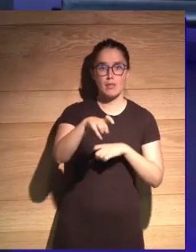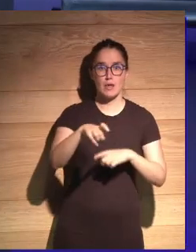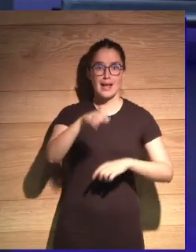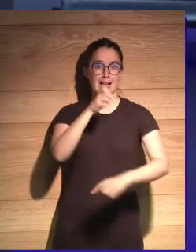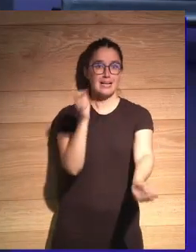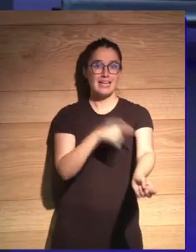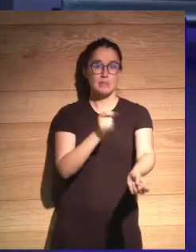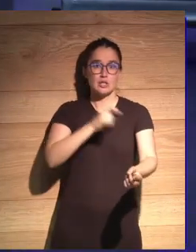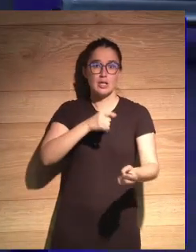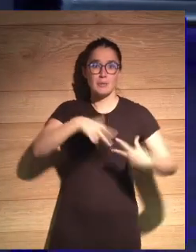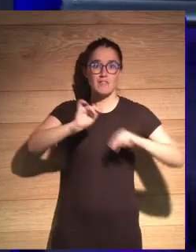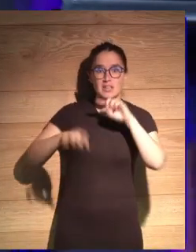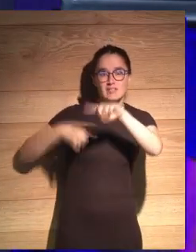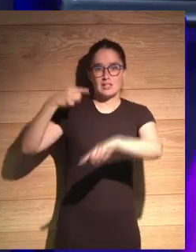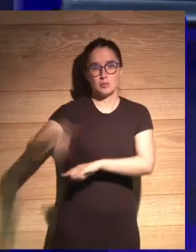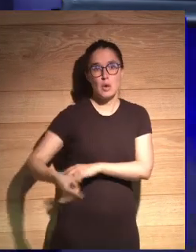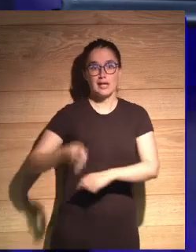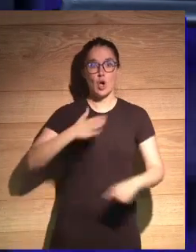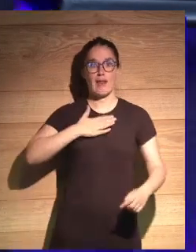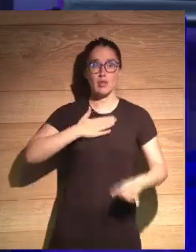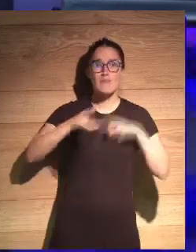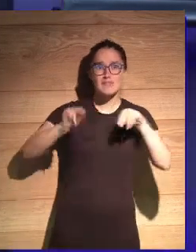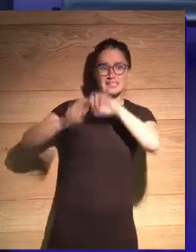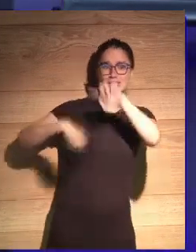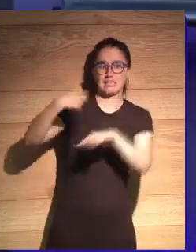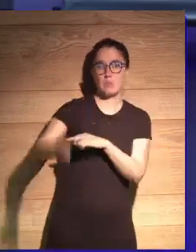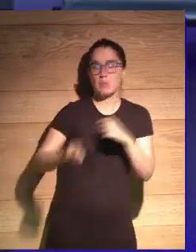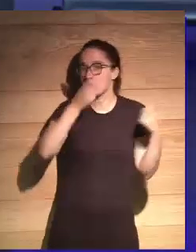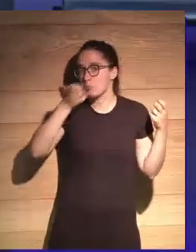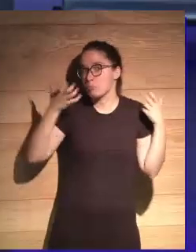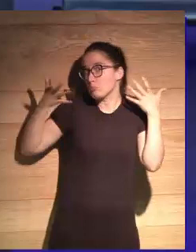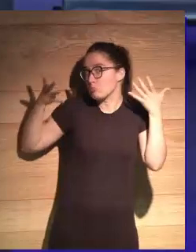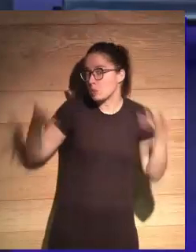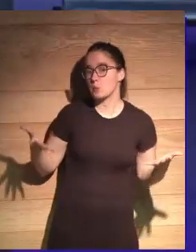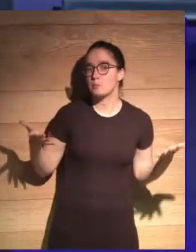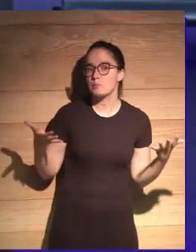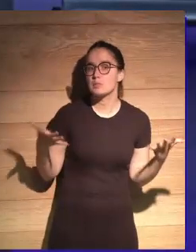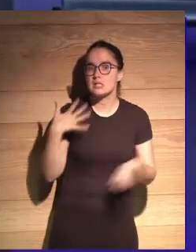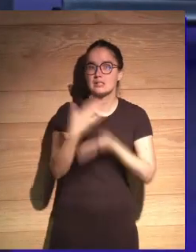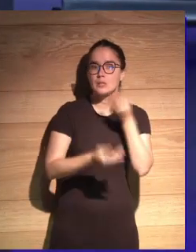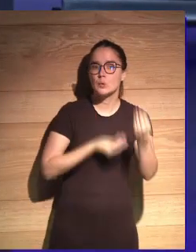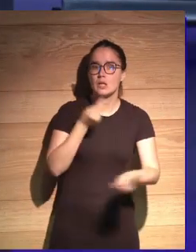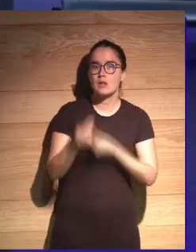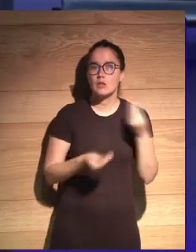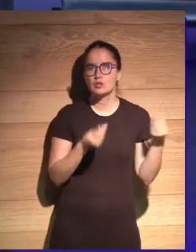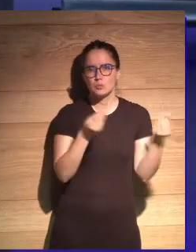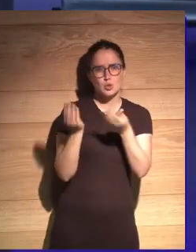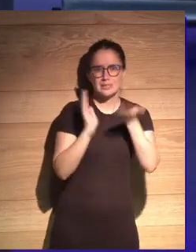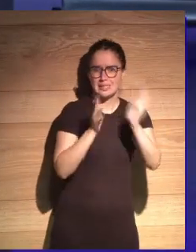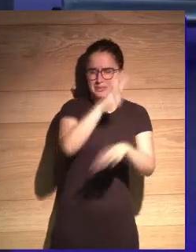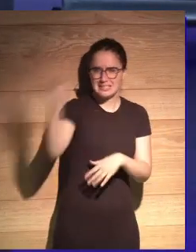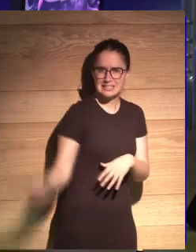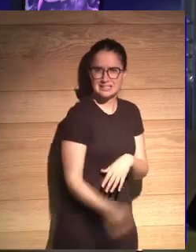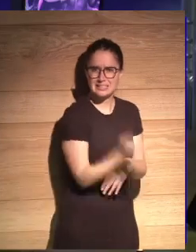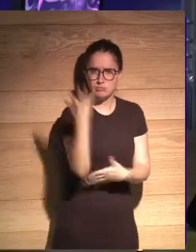people with cancer after chemotherapy and radiotherapy treatments. So it's